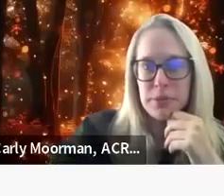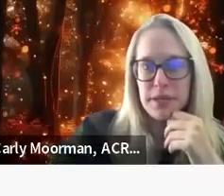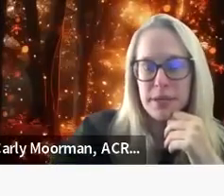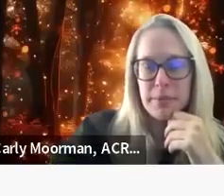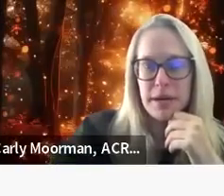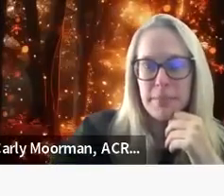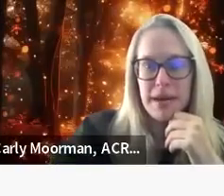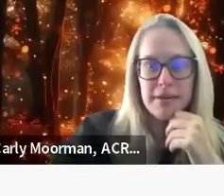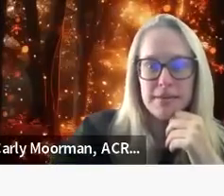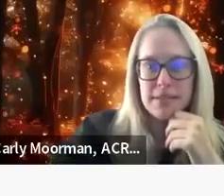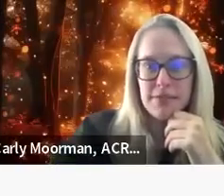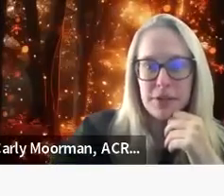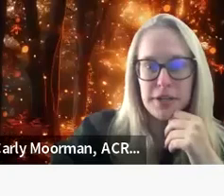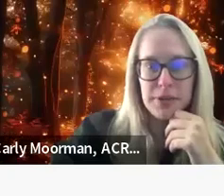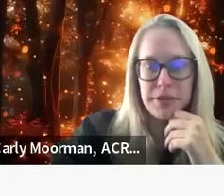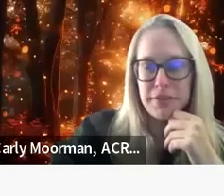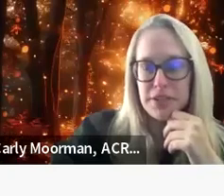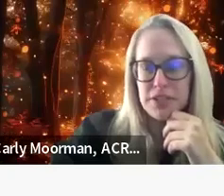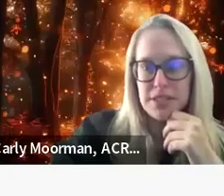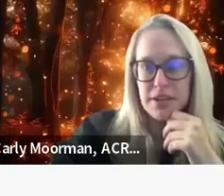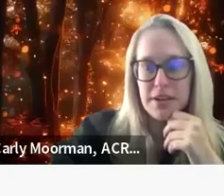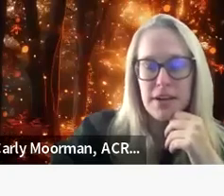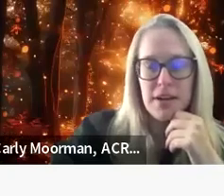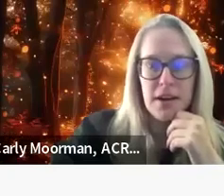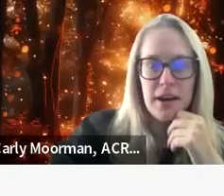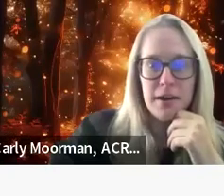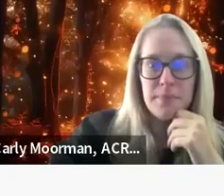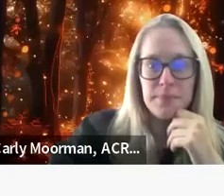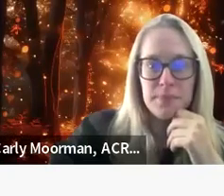a.m. to 3 p.m. At the Safe Credit Union Convention Center.